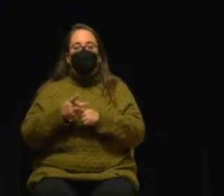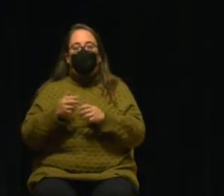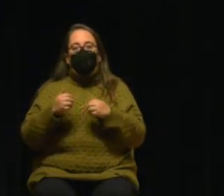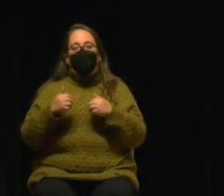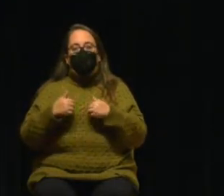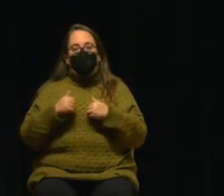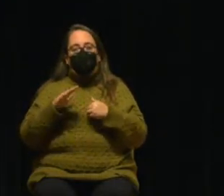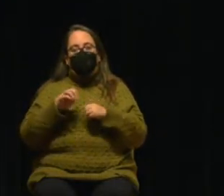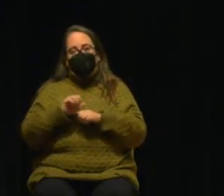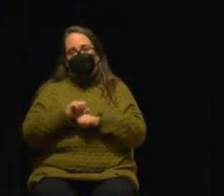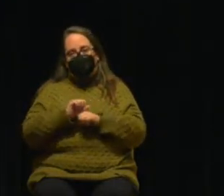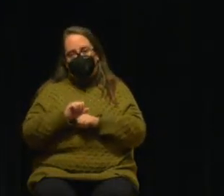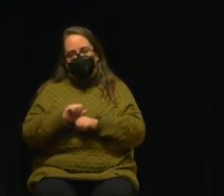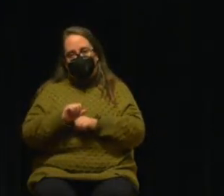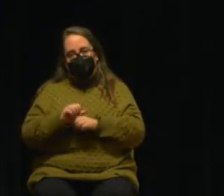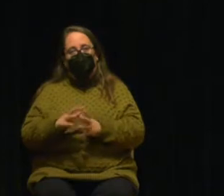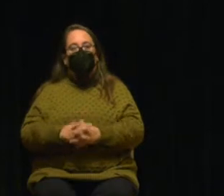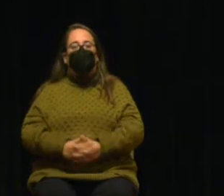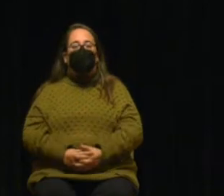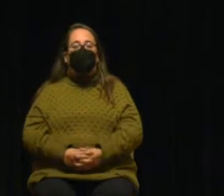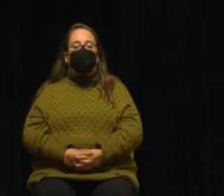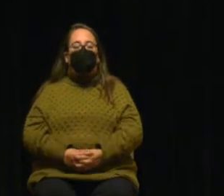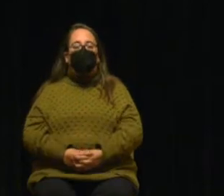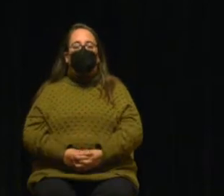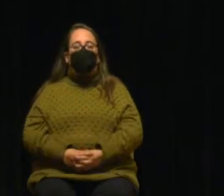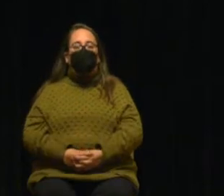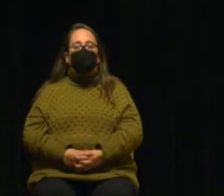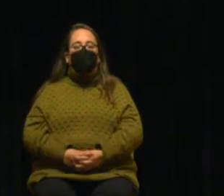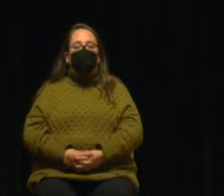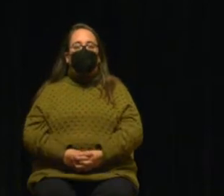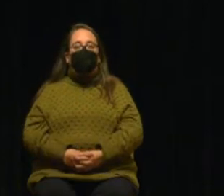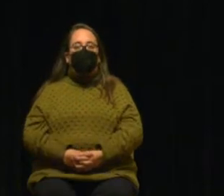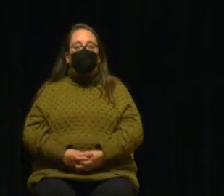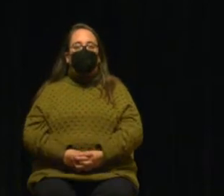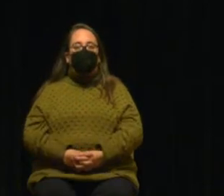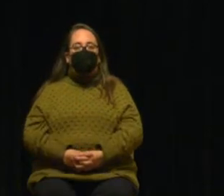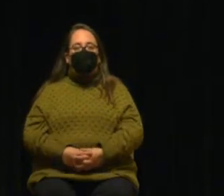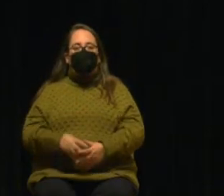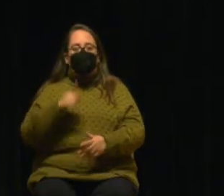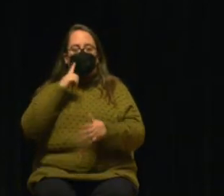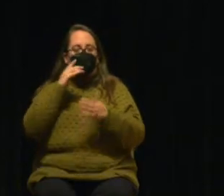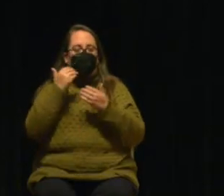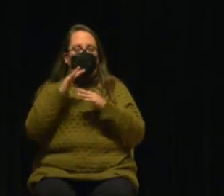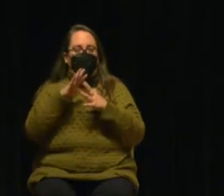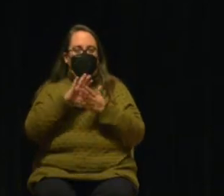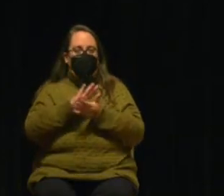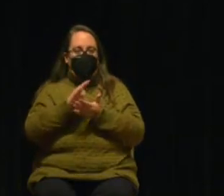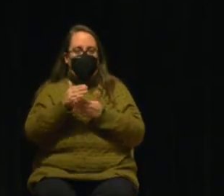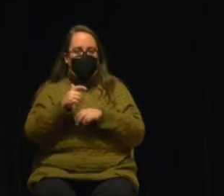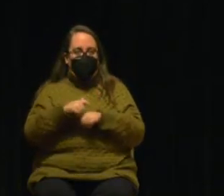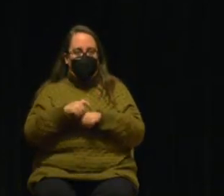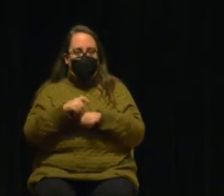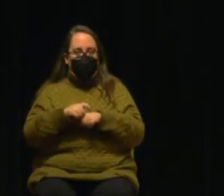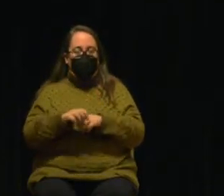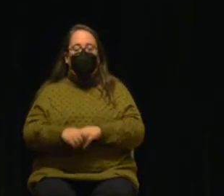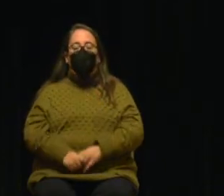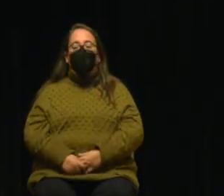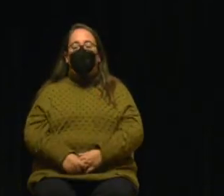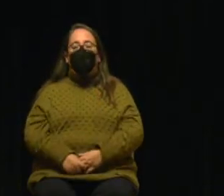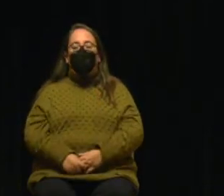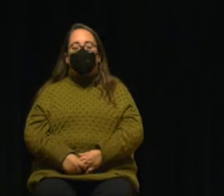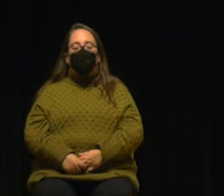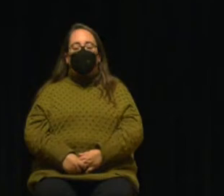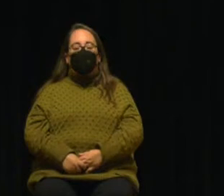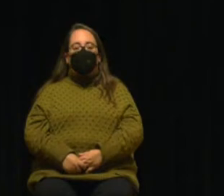of their slaves, as long as they didn't remain beyond a certain amount of time. This transit position